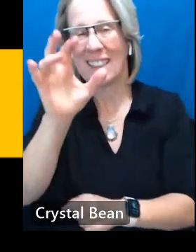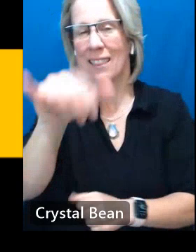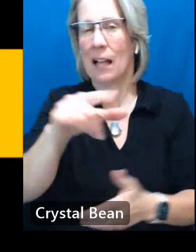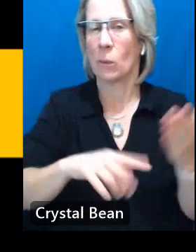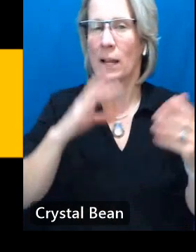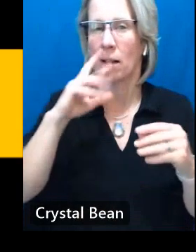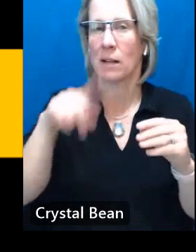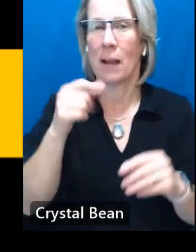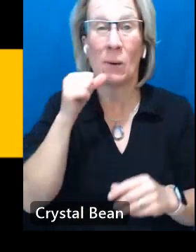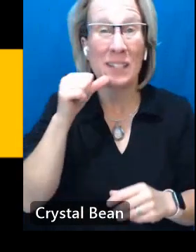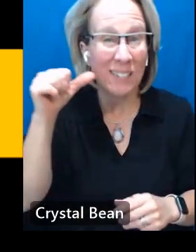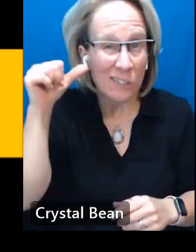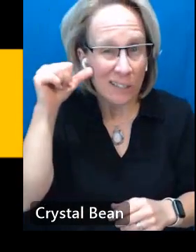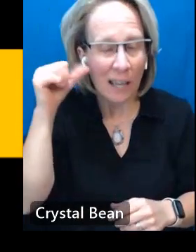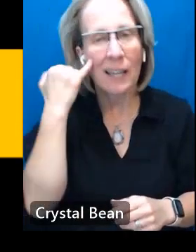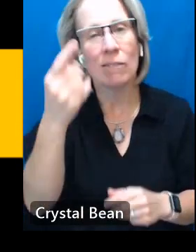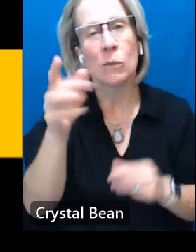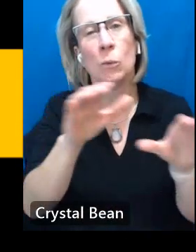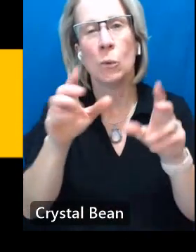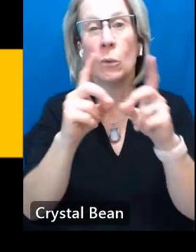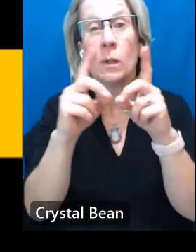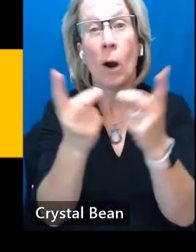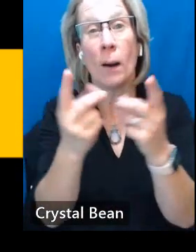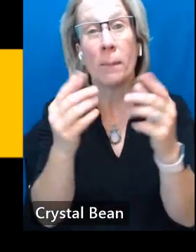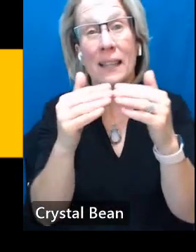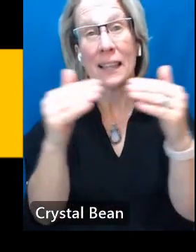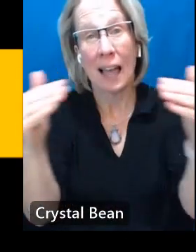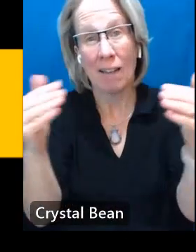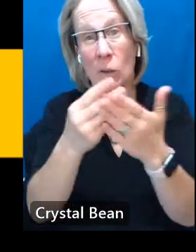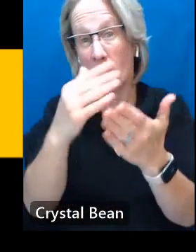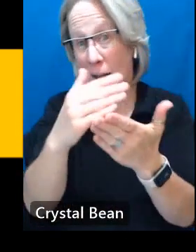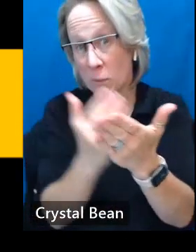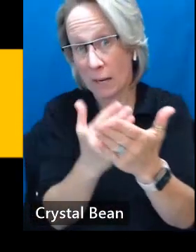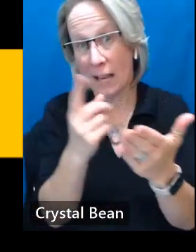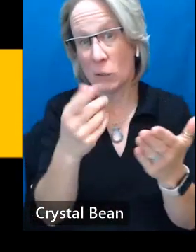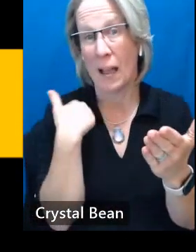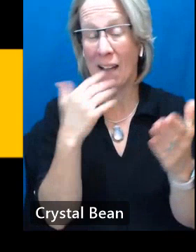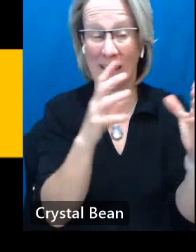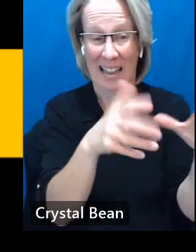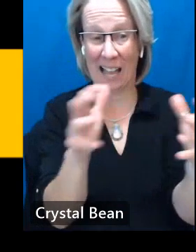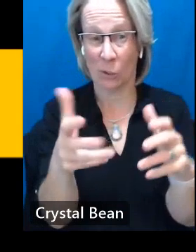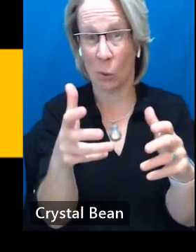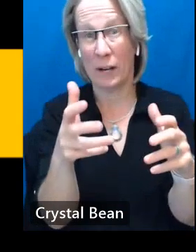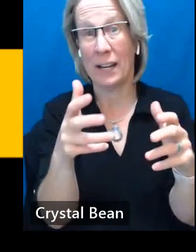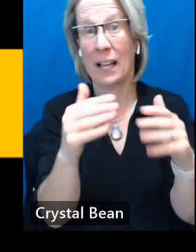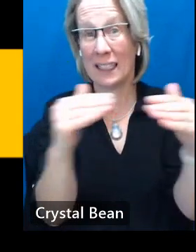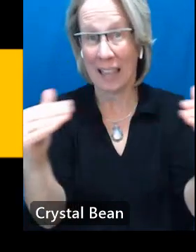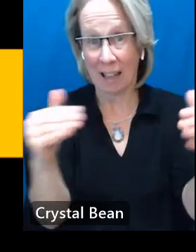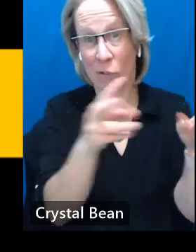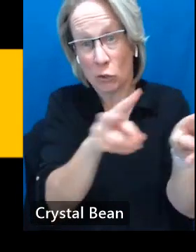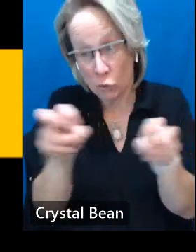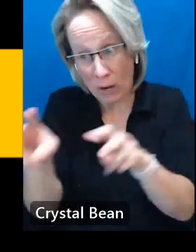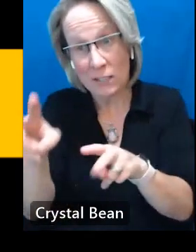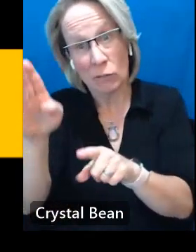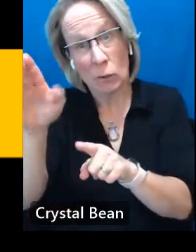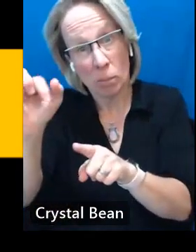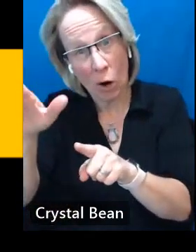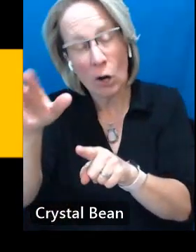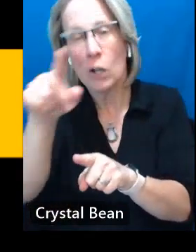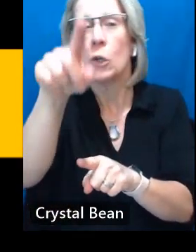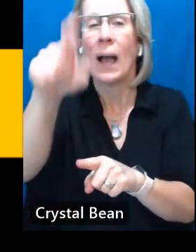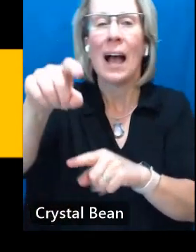level budgeting and you're doing a category transfer bar, you have to reduce your department level budget and post